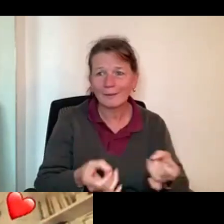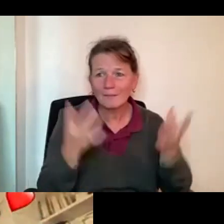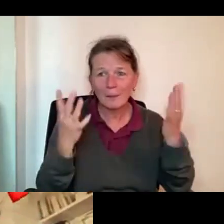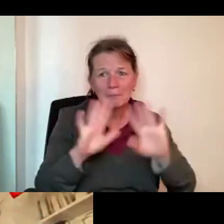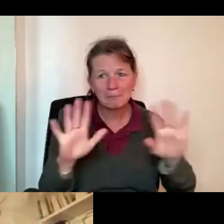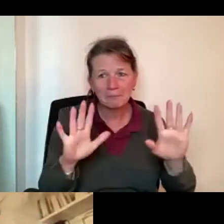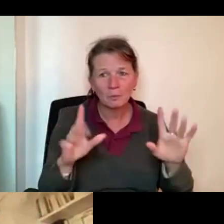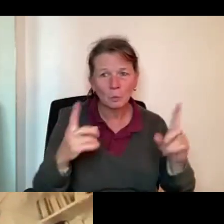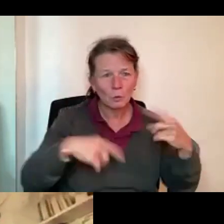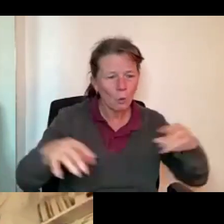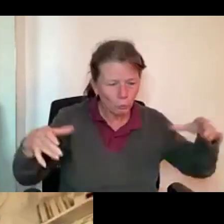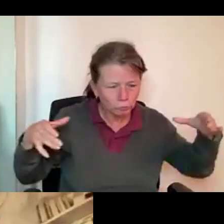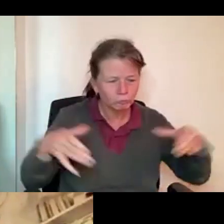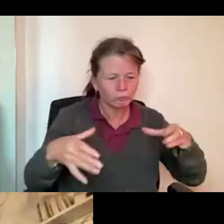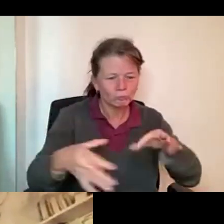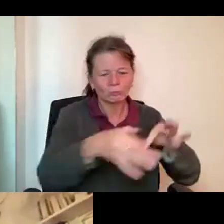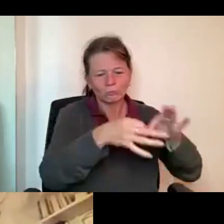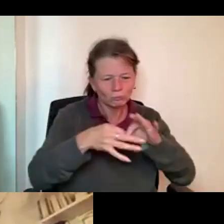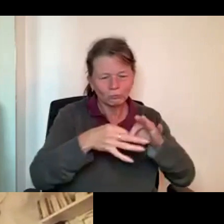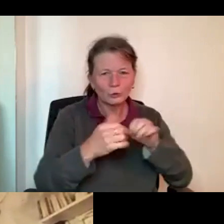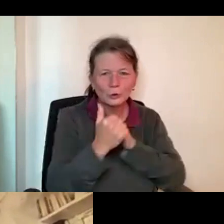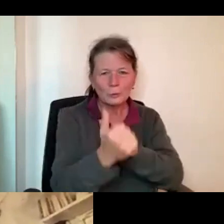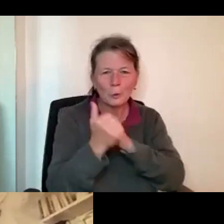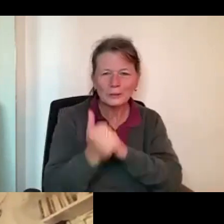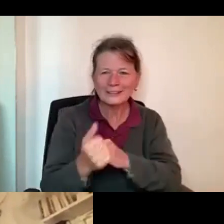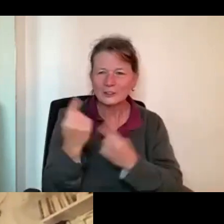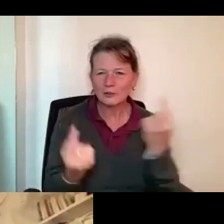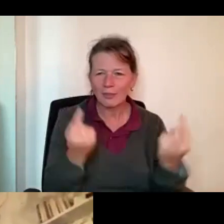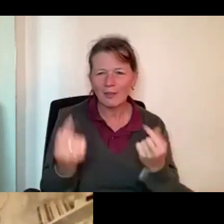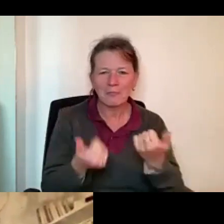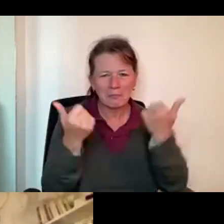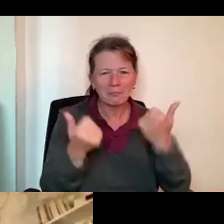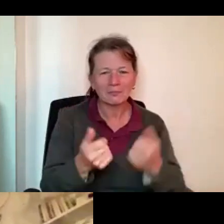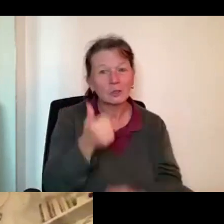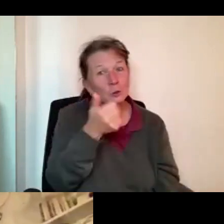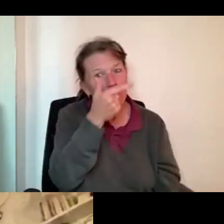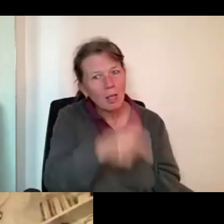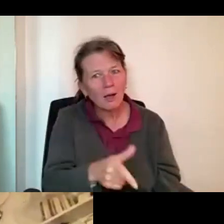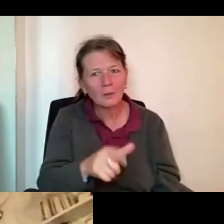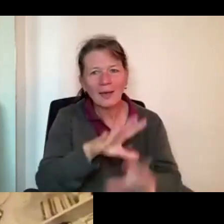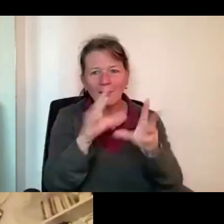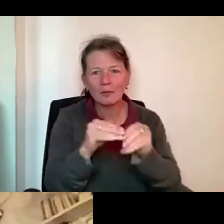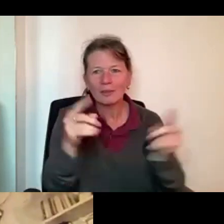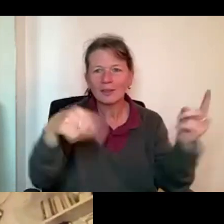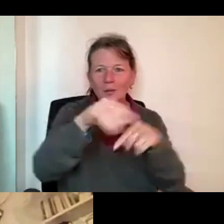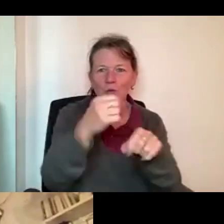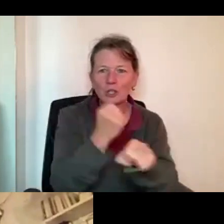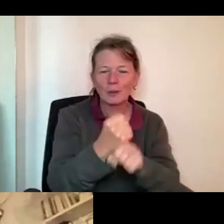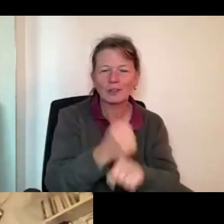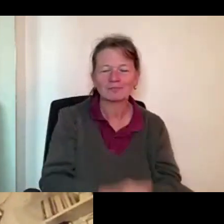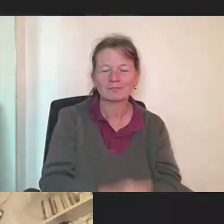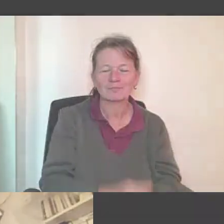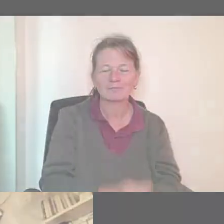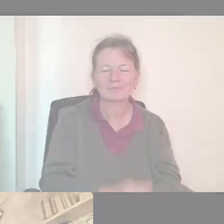all together in this. And so yeah, good luck with everything that we're all doing.